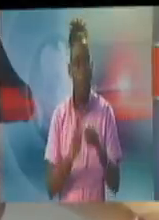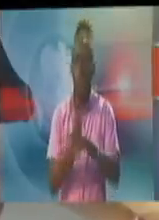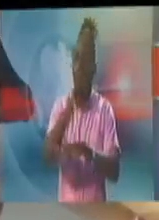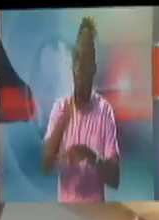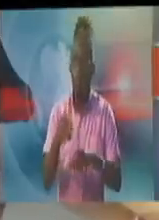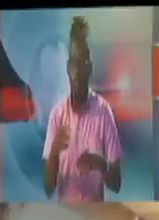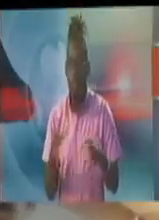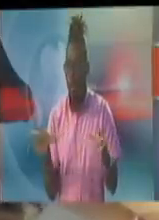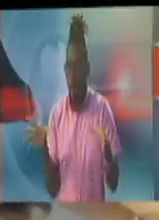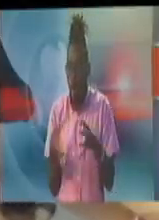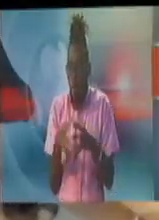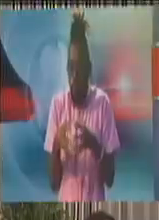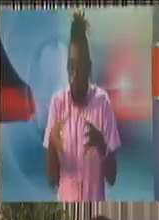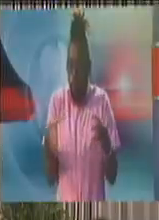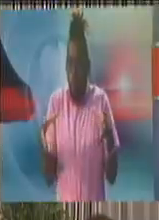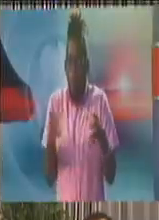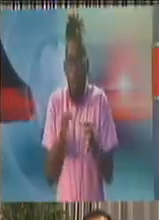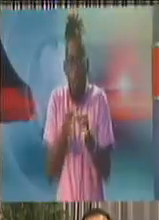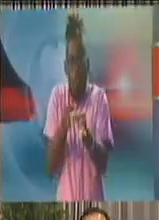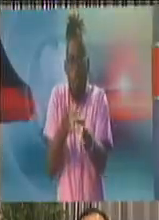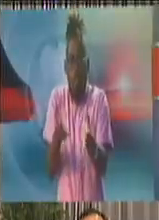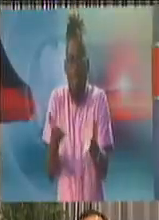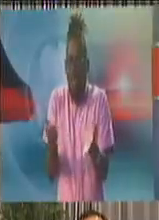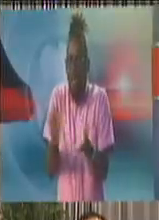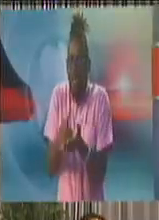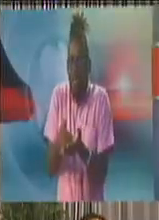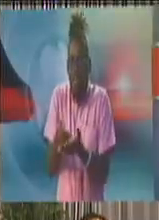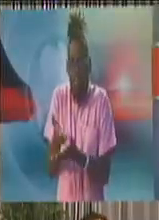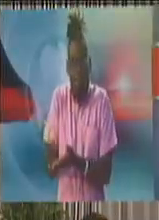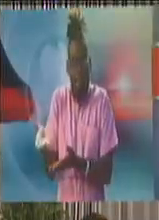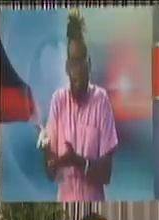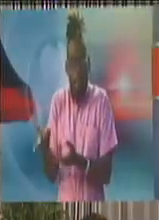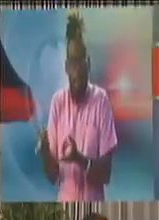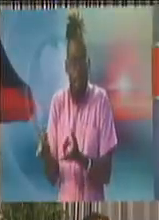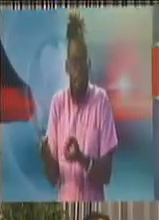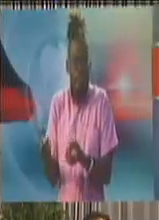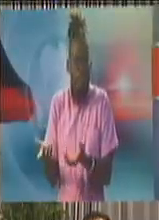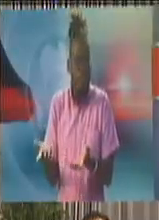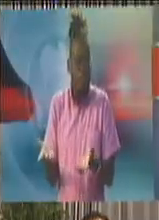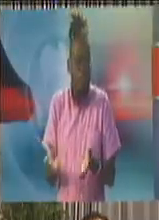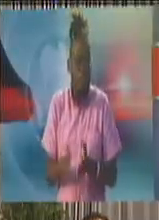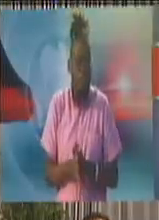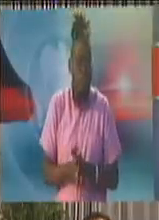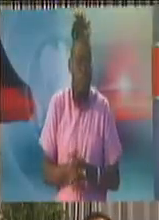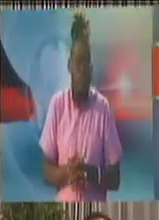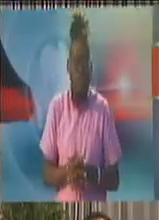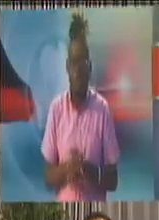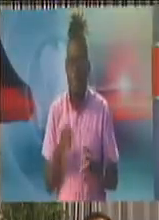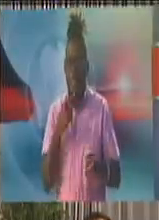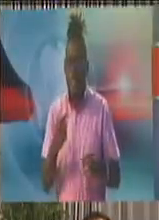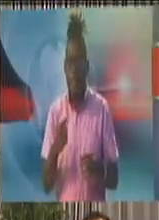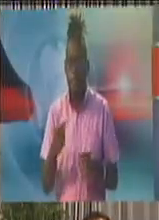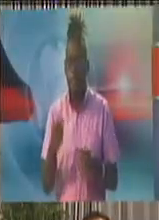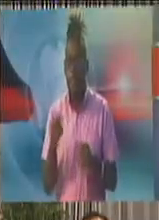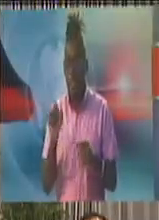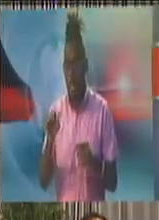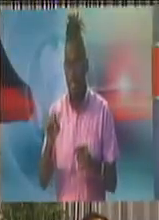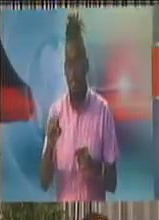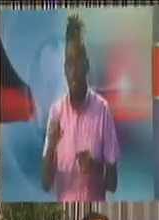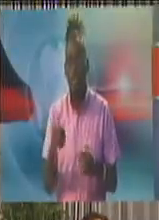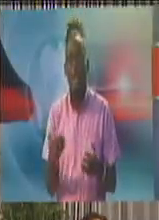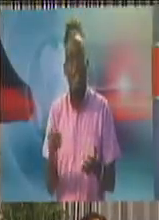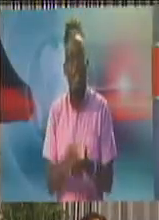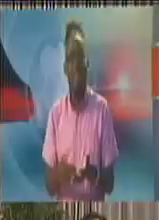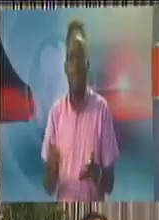yourself. Thank you very much, Mr. Wason. Yes, we do get put into that position of having to repeat ourselves, but